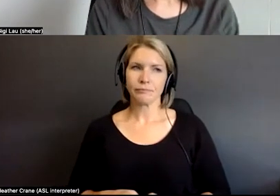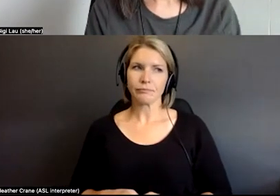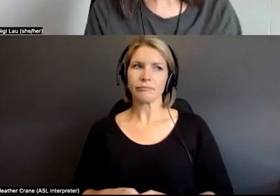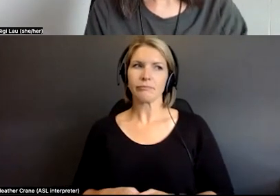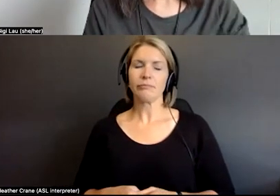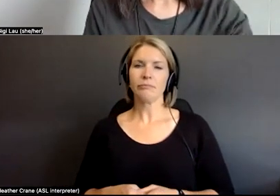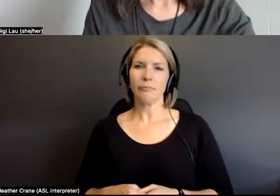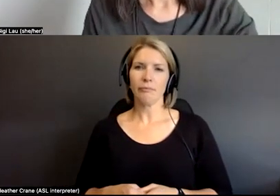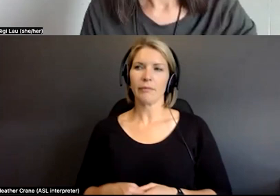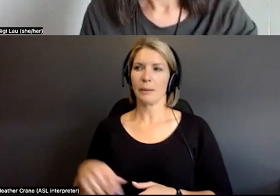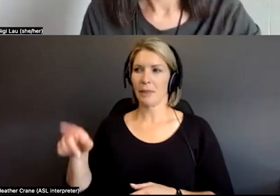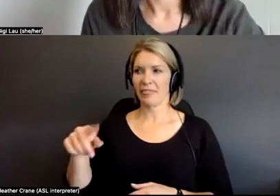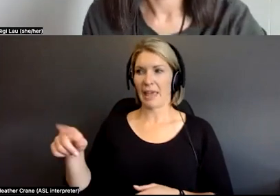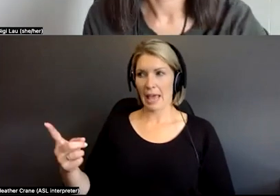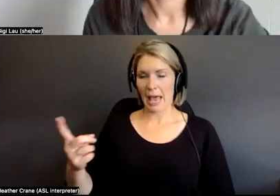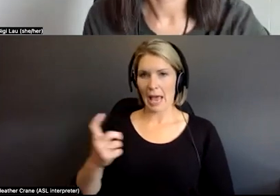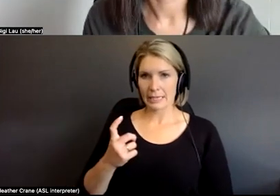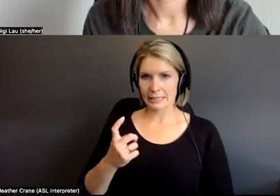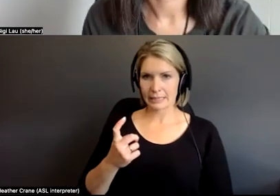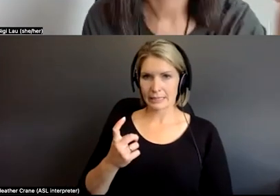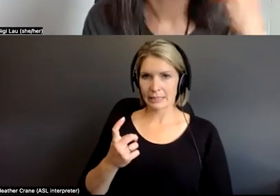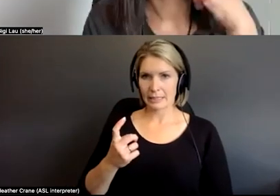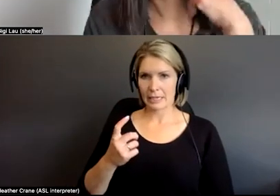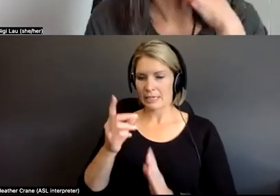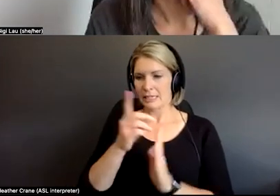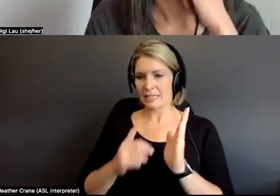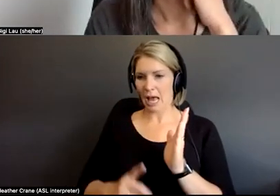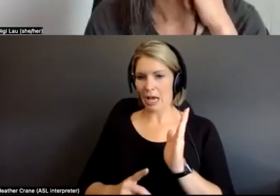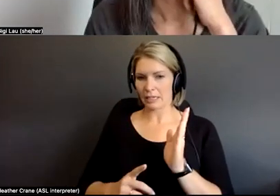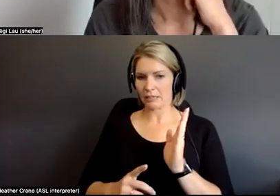asking that, they're not asking, is the design effective? They're asking,